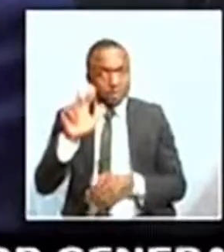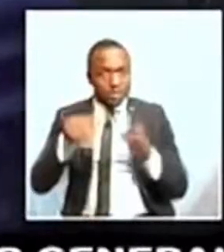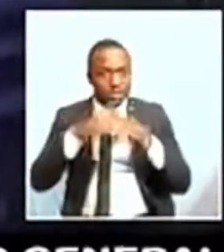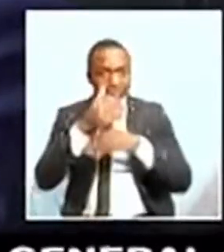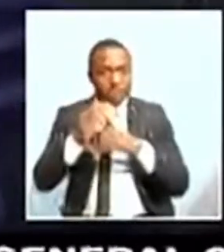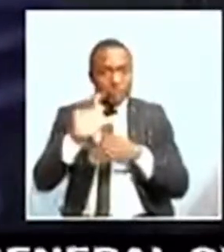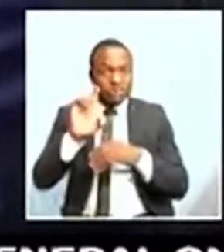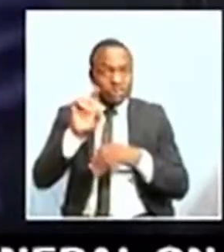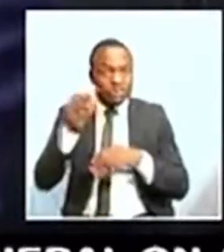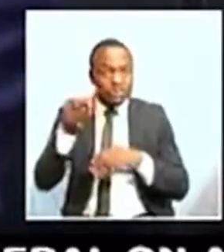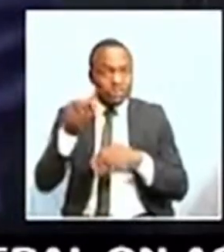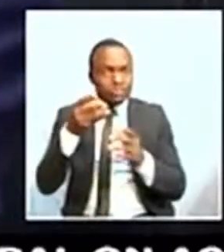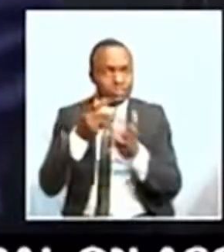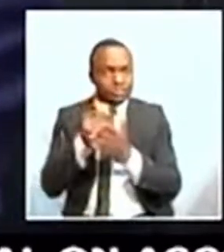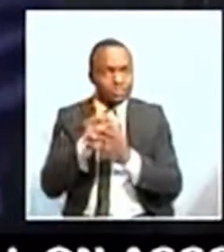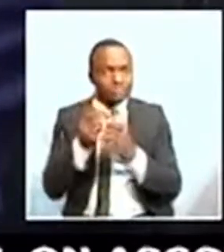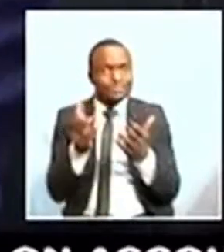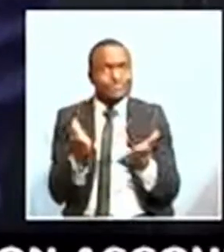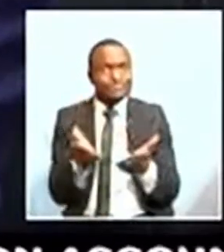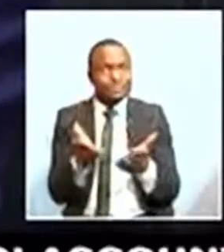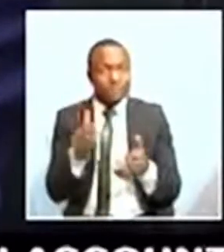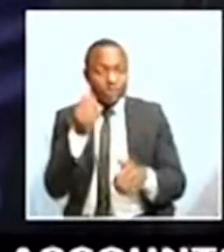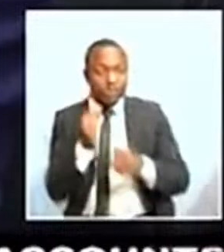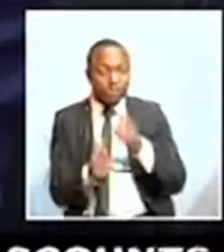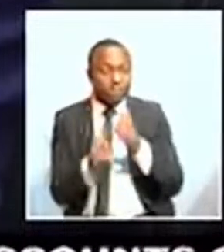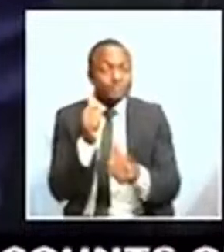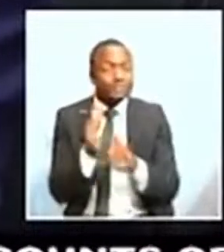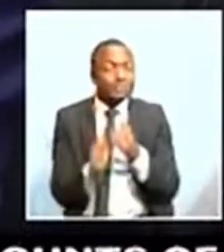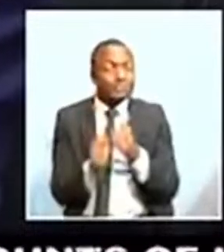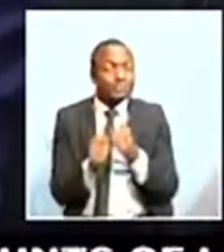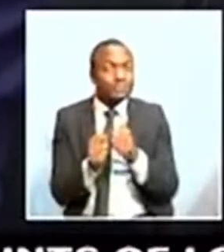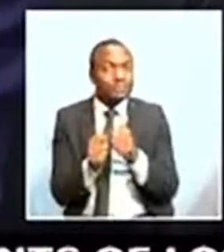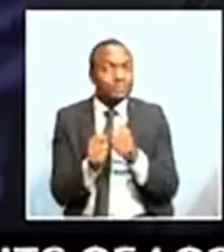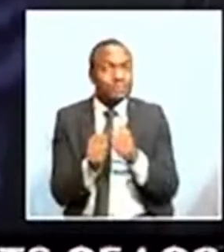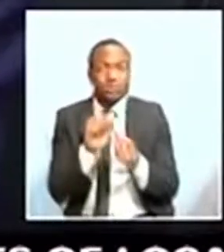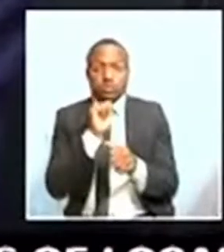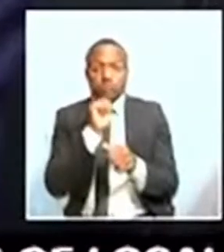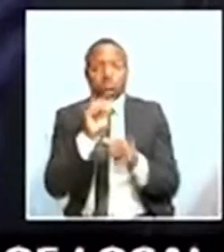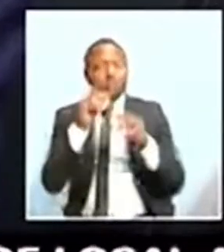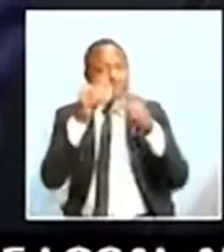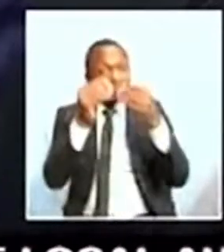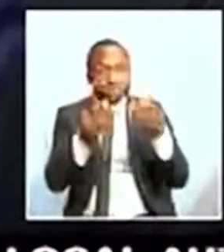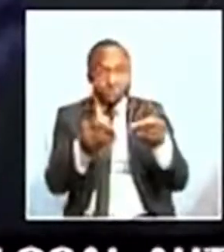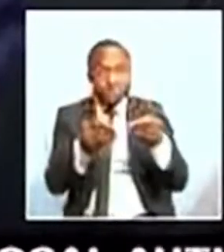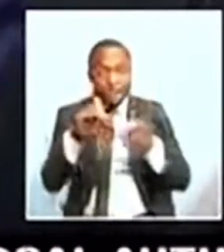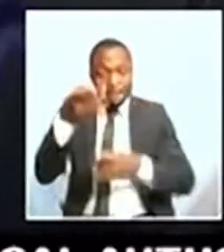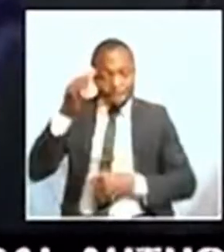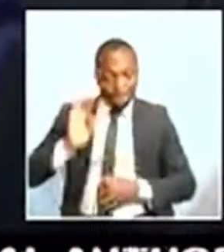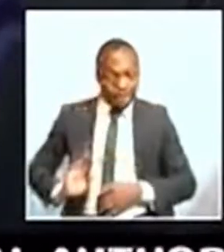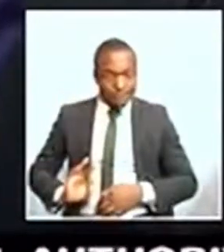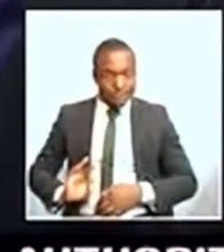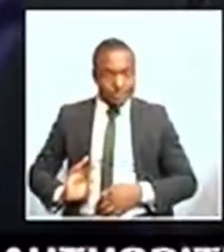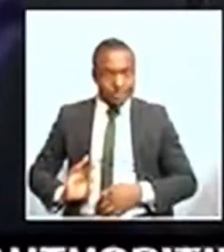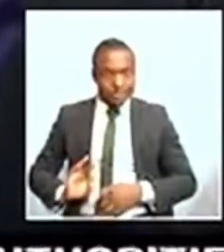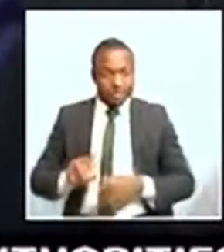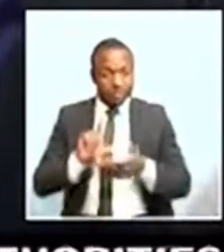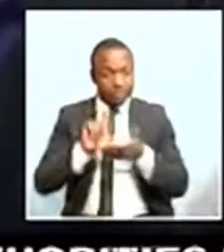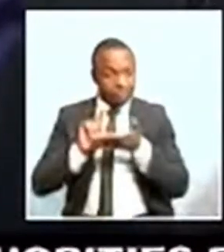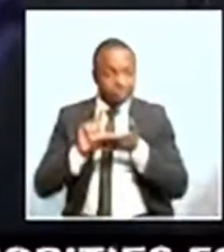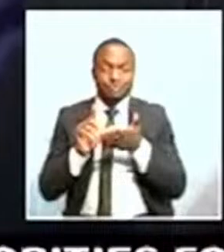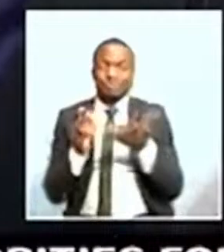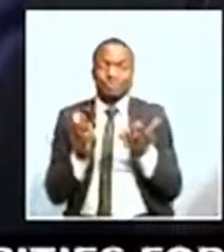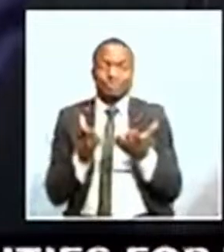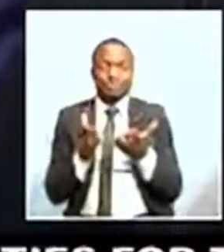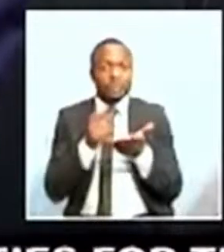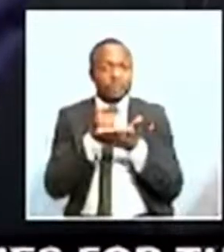CDF account, which were not given to beneficiaries in terms of loans